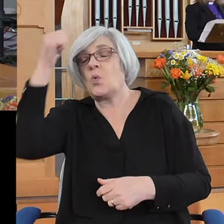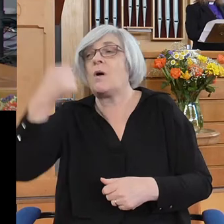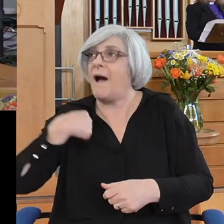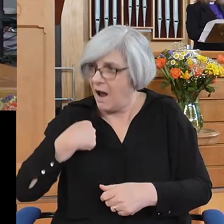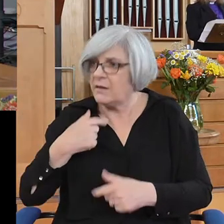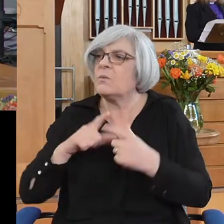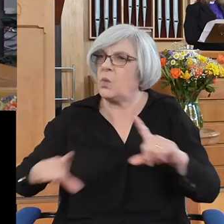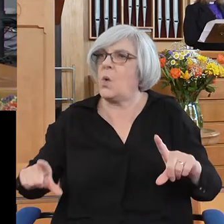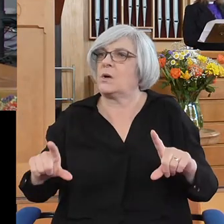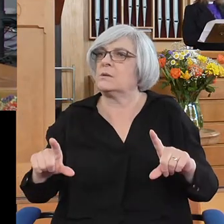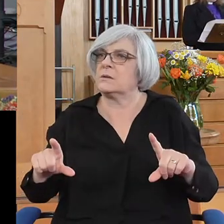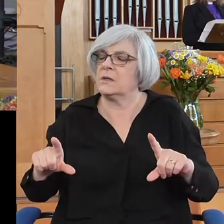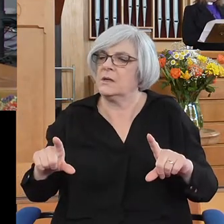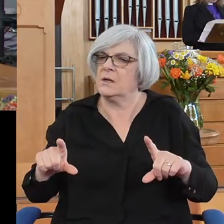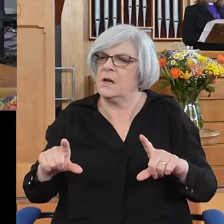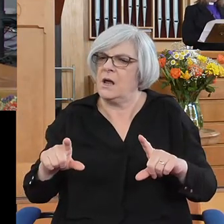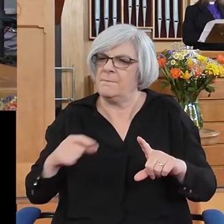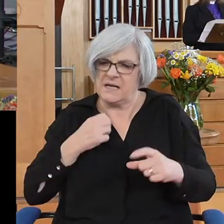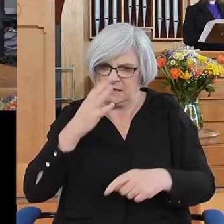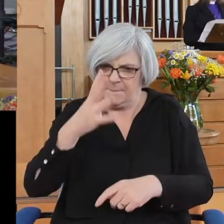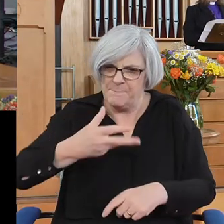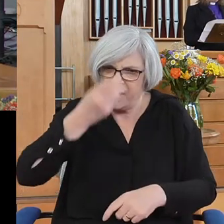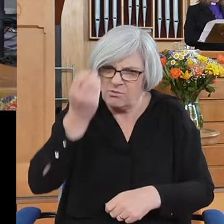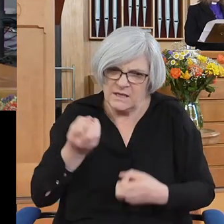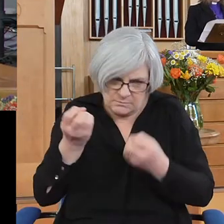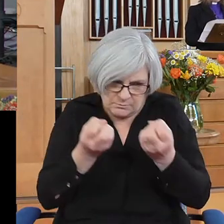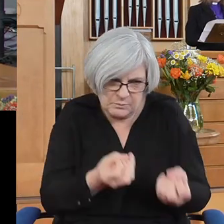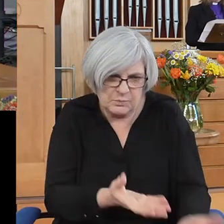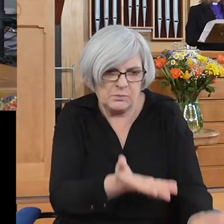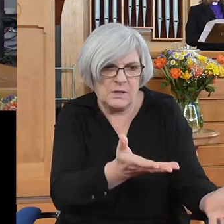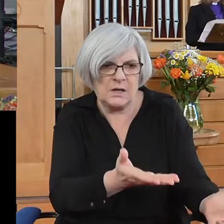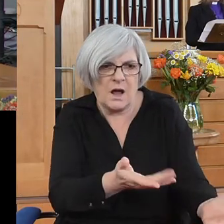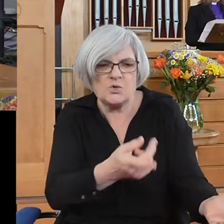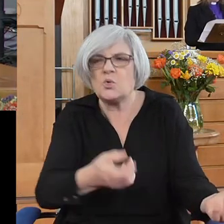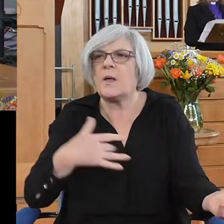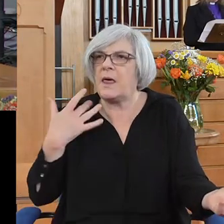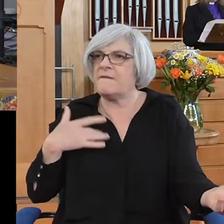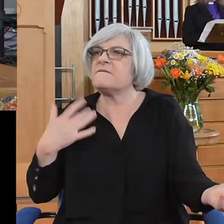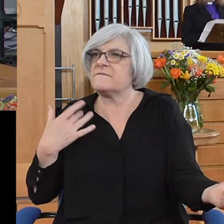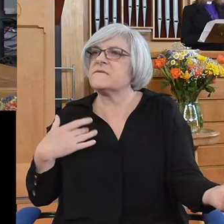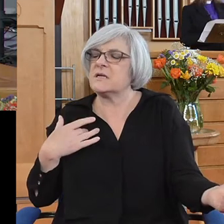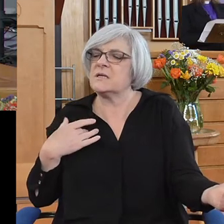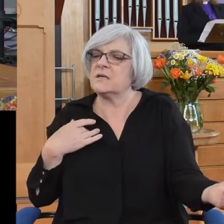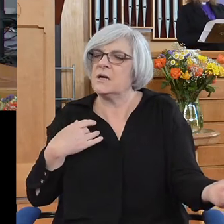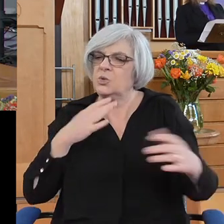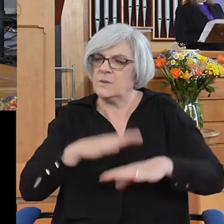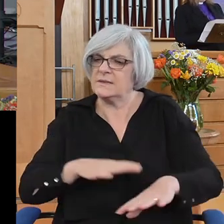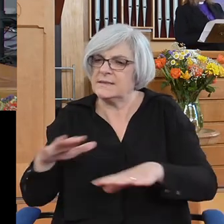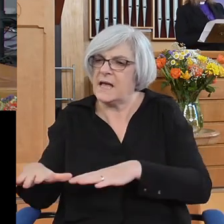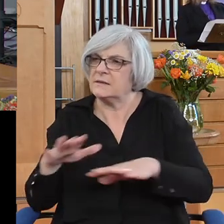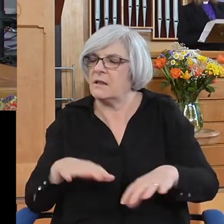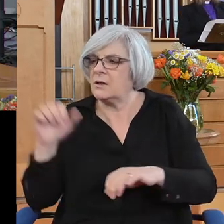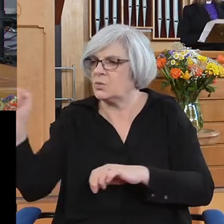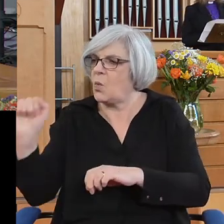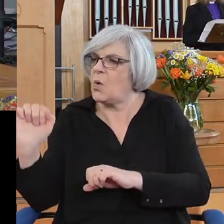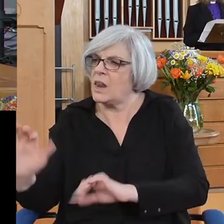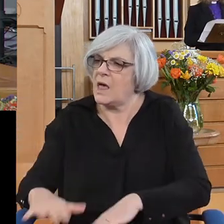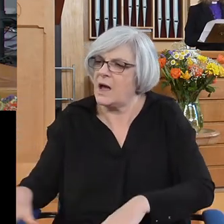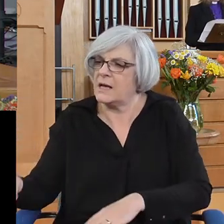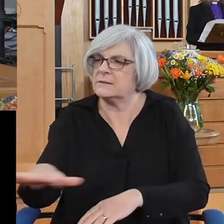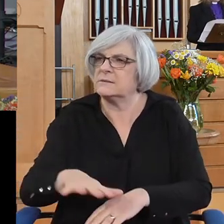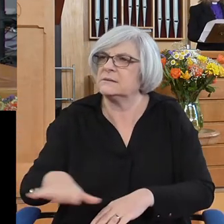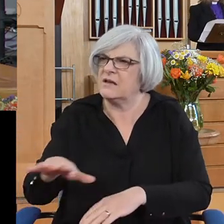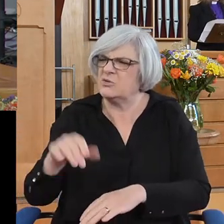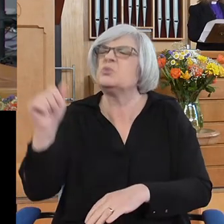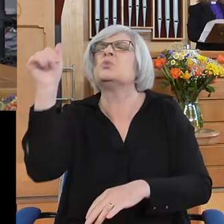Lord. I will put my spirit in you and you will live, and I will settle you in your own land. Then you